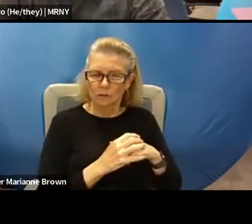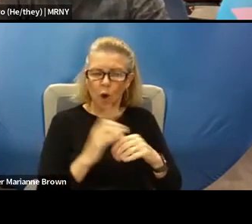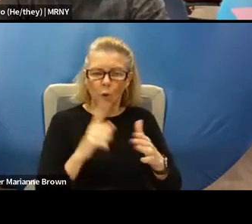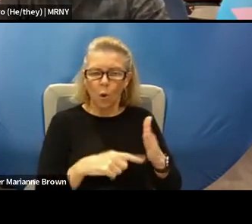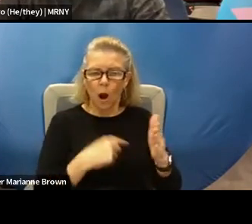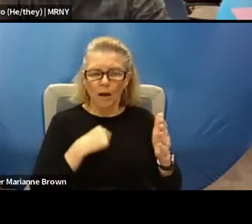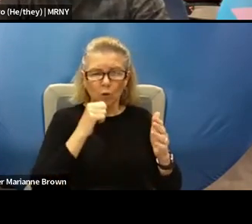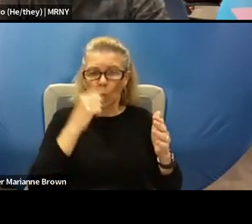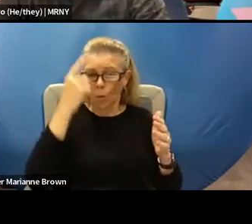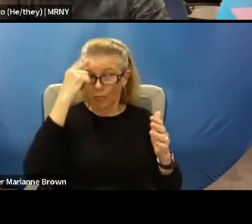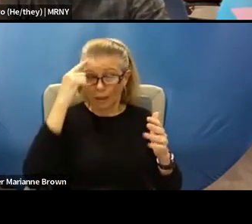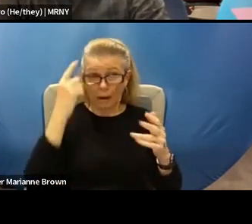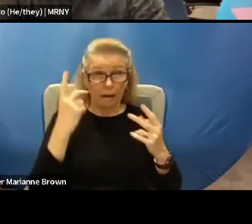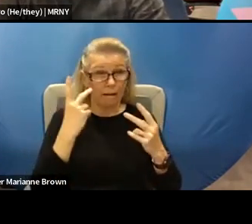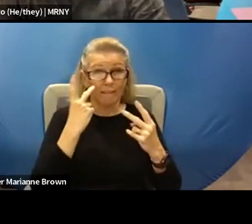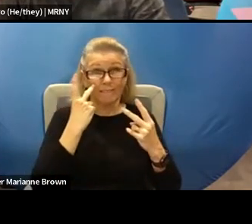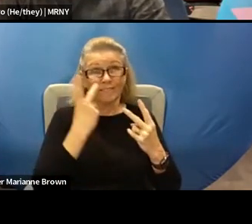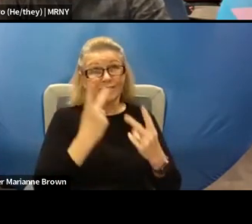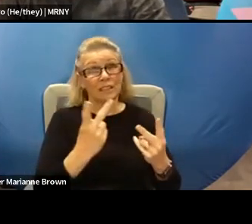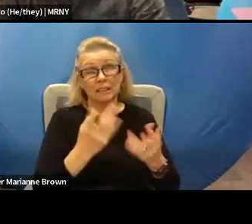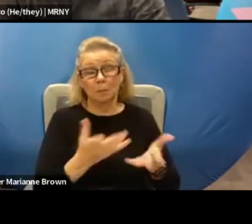think visibility isn't.